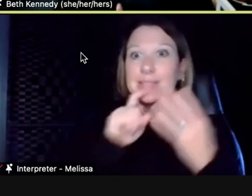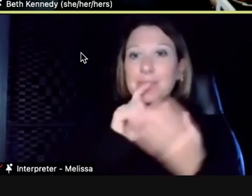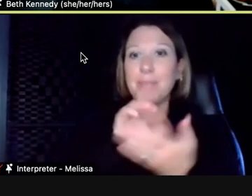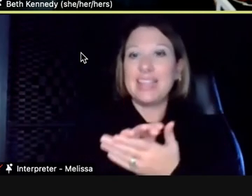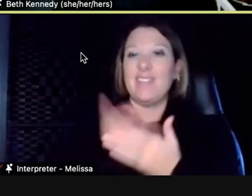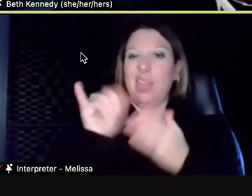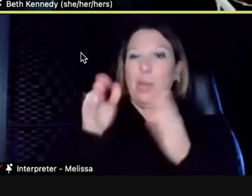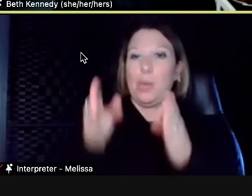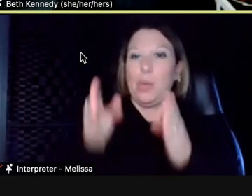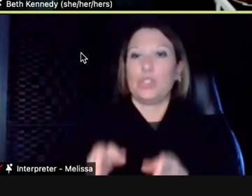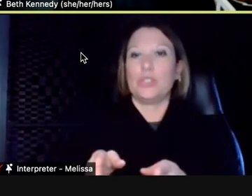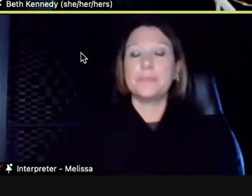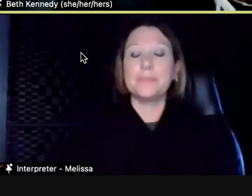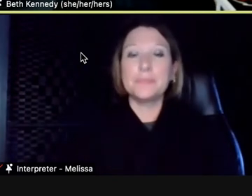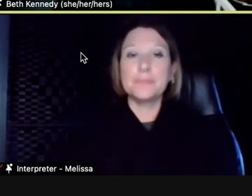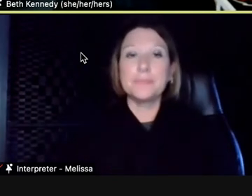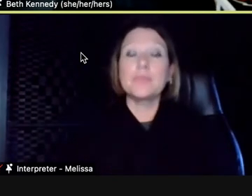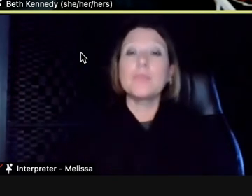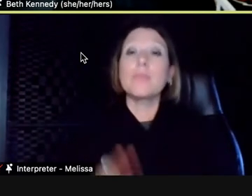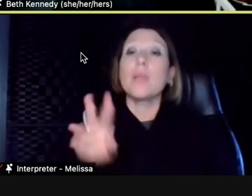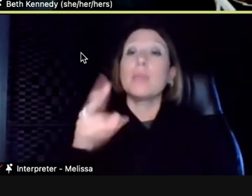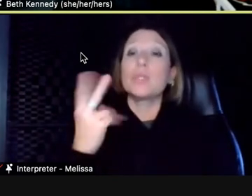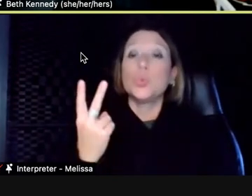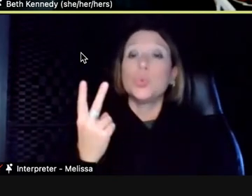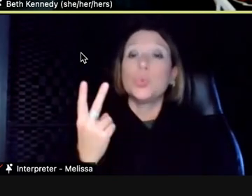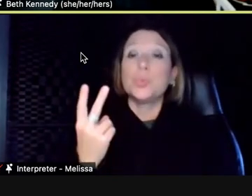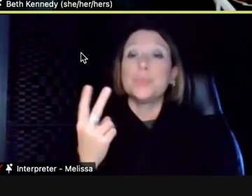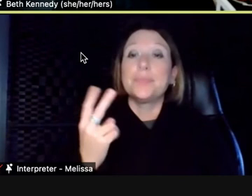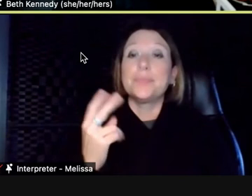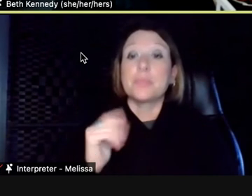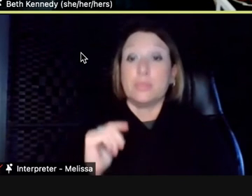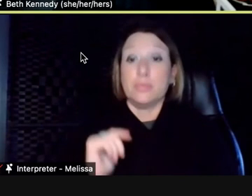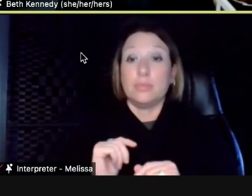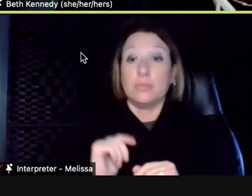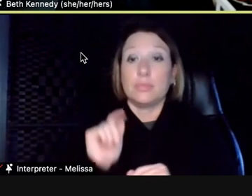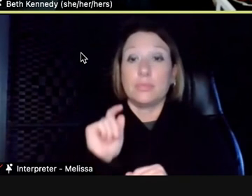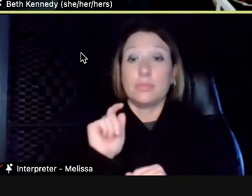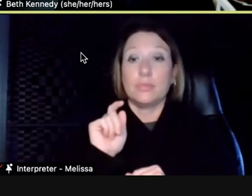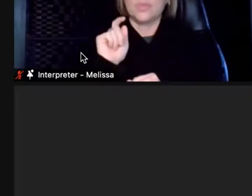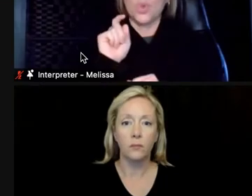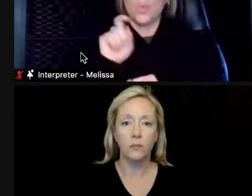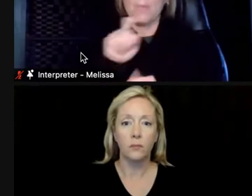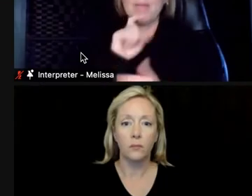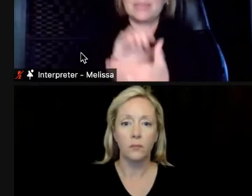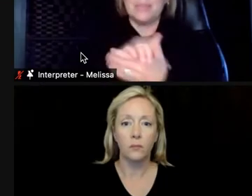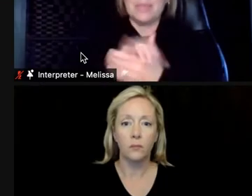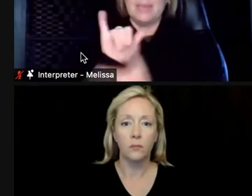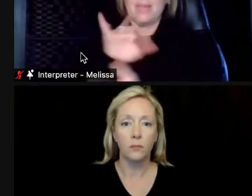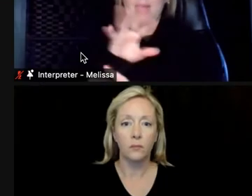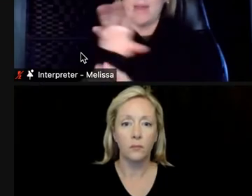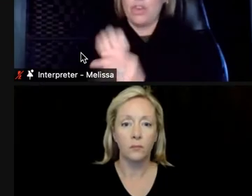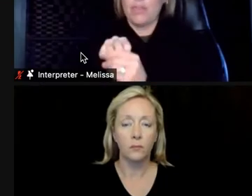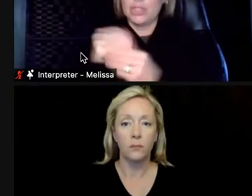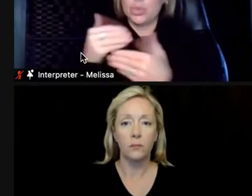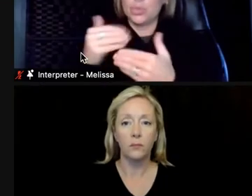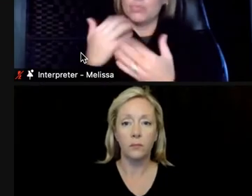person. Two, you have to believe that intervention is valuable, right?